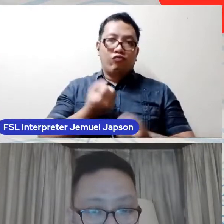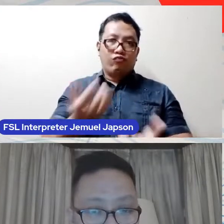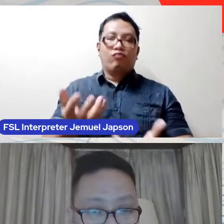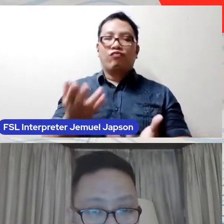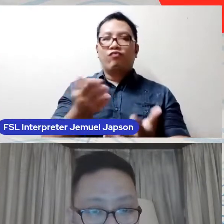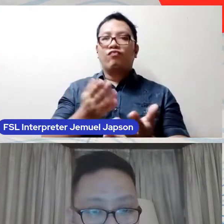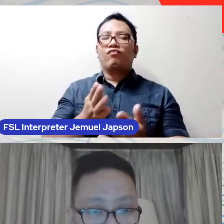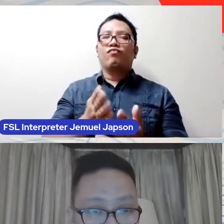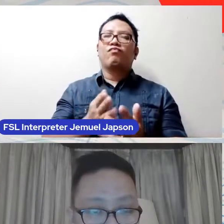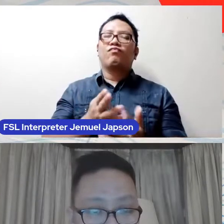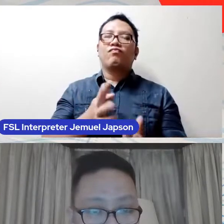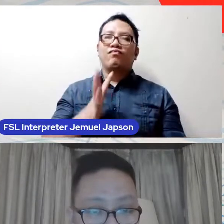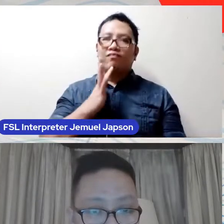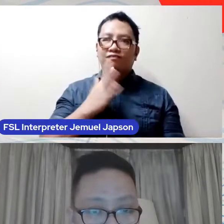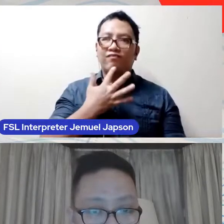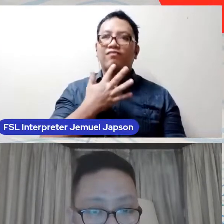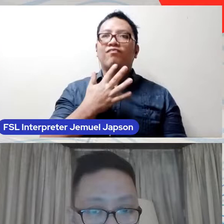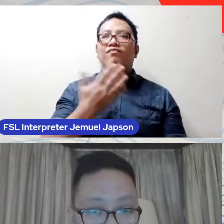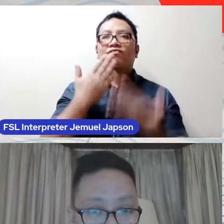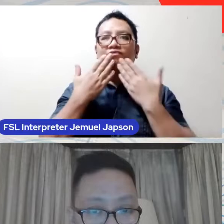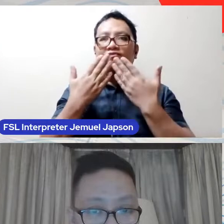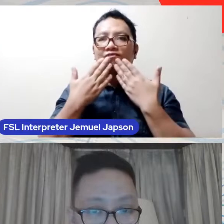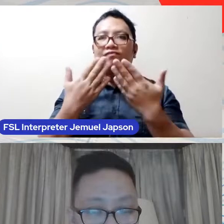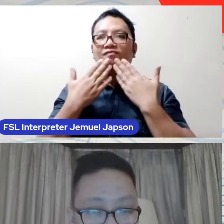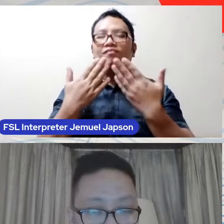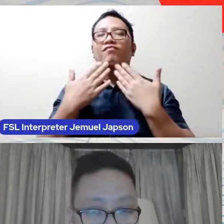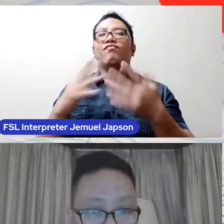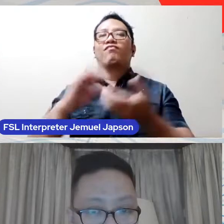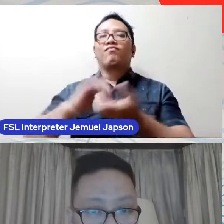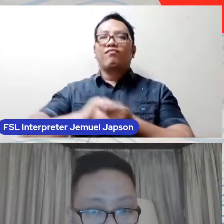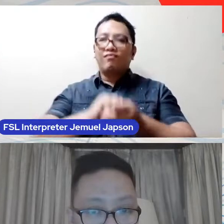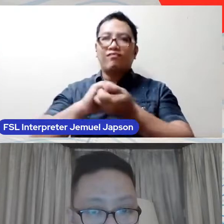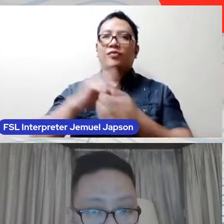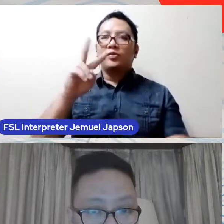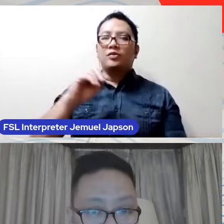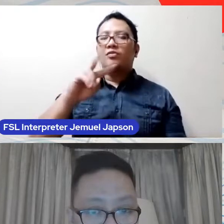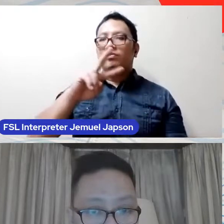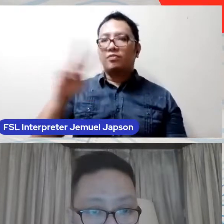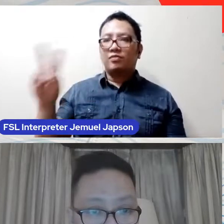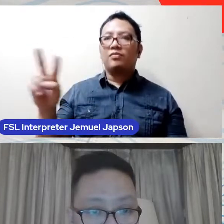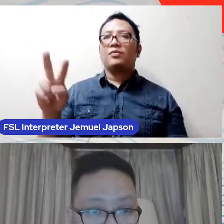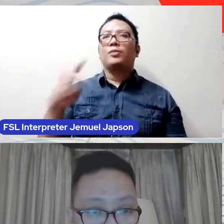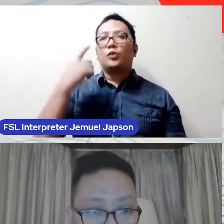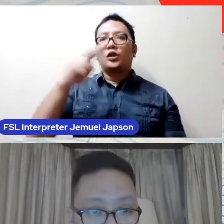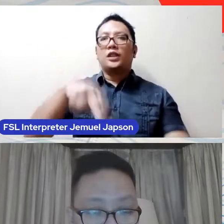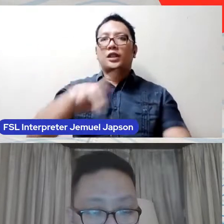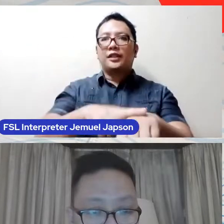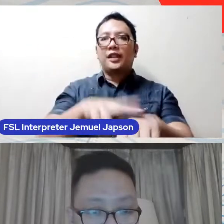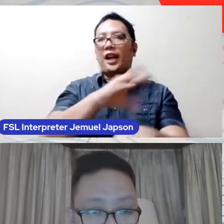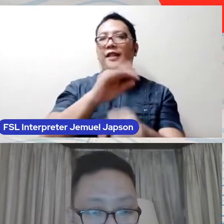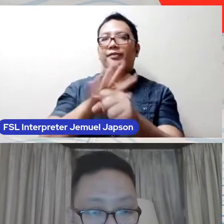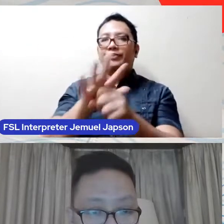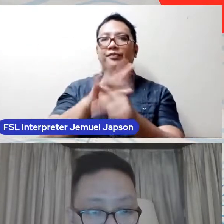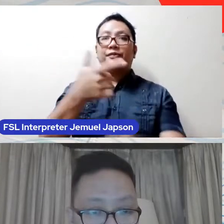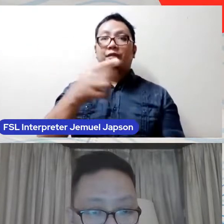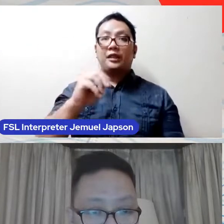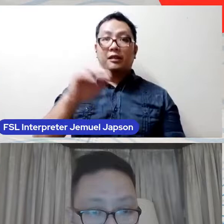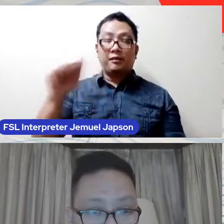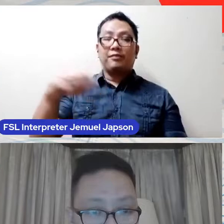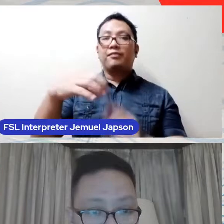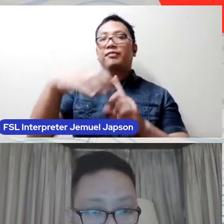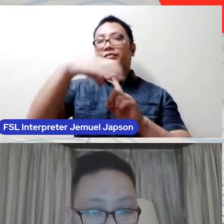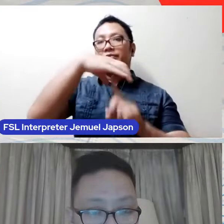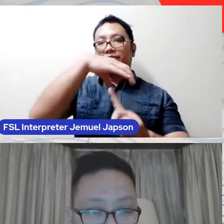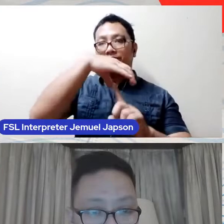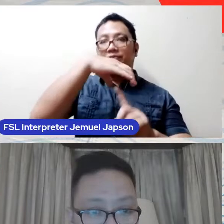sincerest gratitude to our official partners for the 2022 national and local elections. GMA Network, ABS-CBN